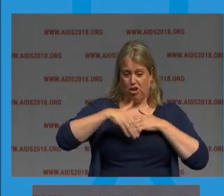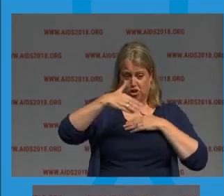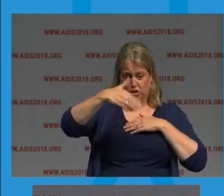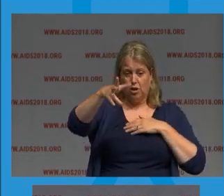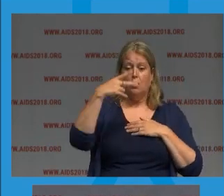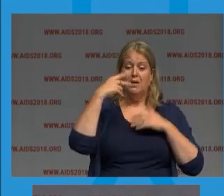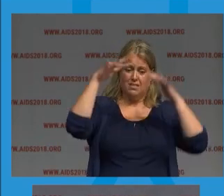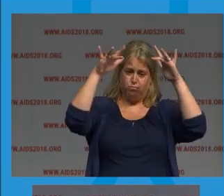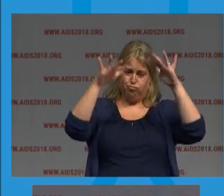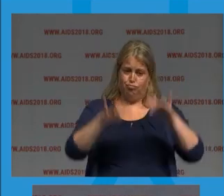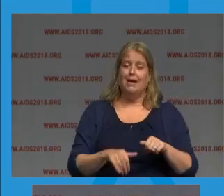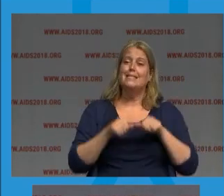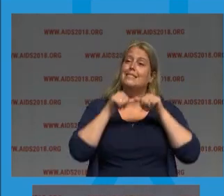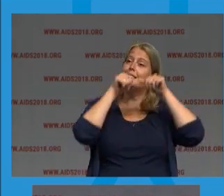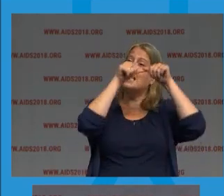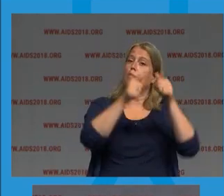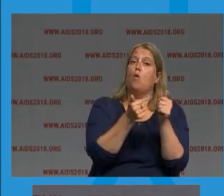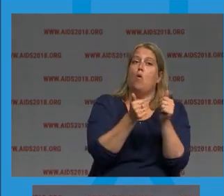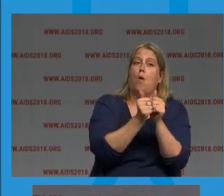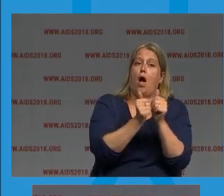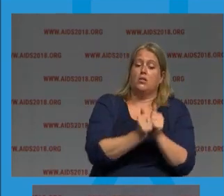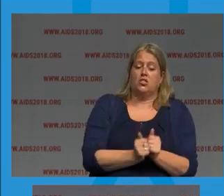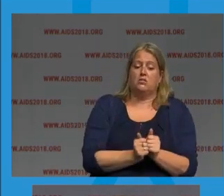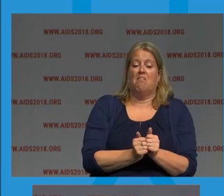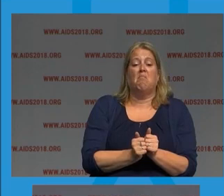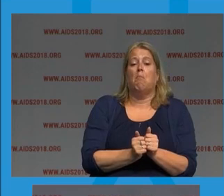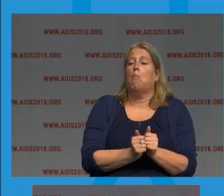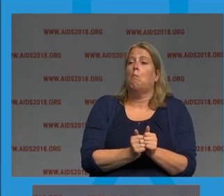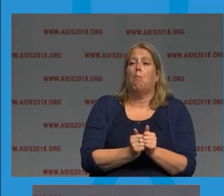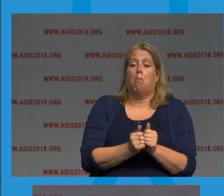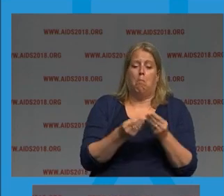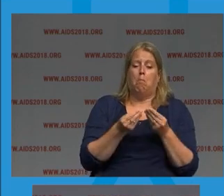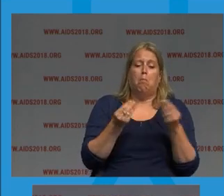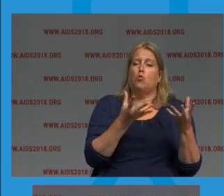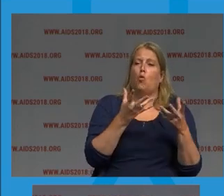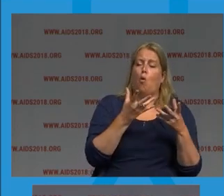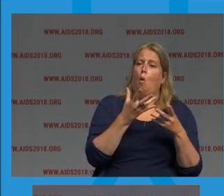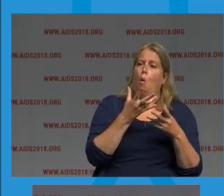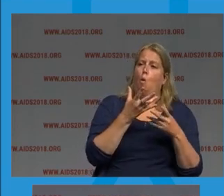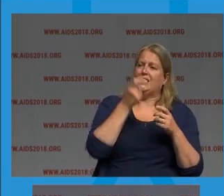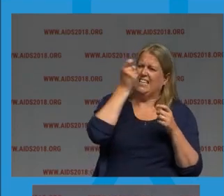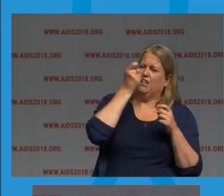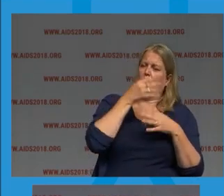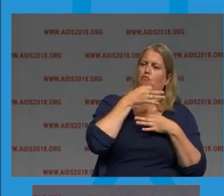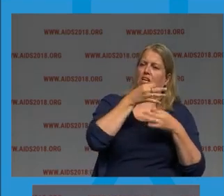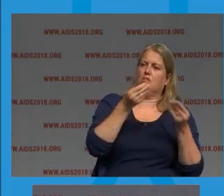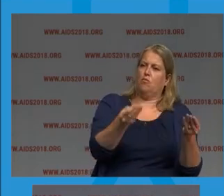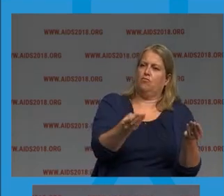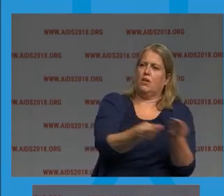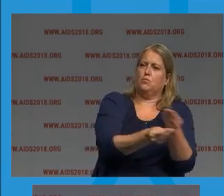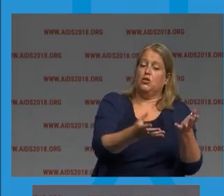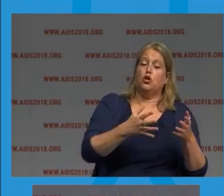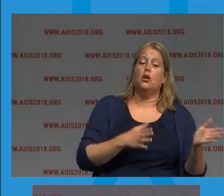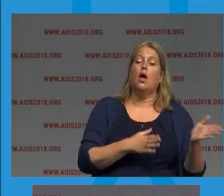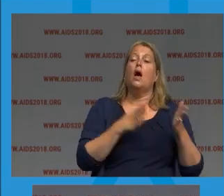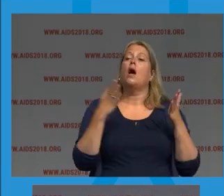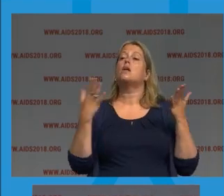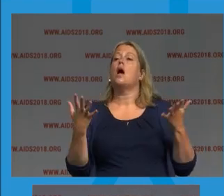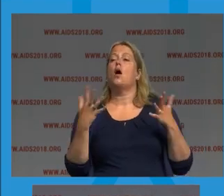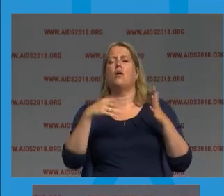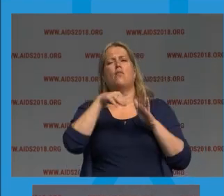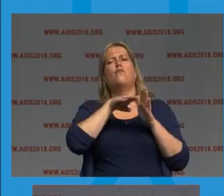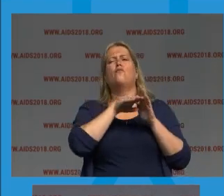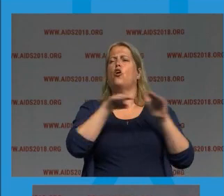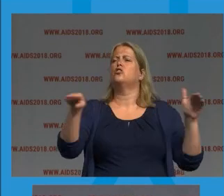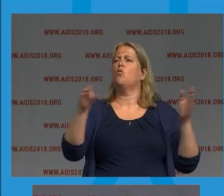in the context of stable partnerships, there is not a significant risk of onward transmission. And given the vast scope now of the vertical transmission